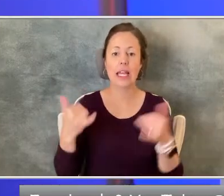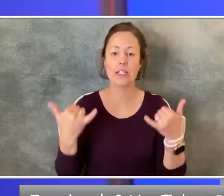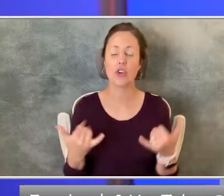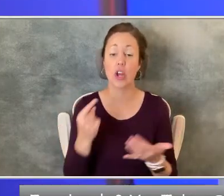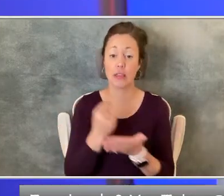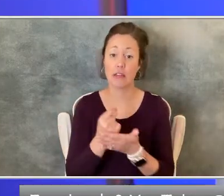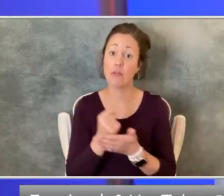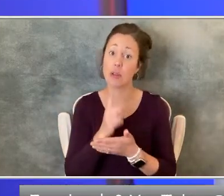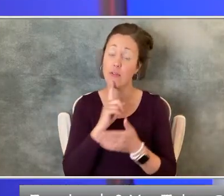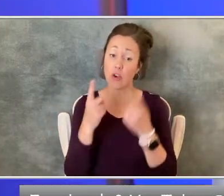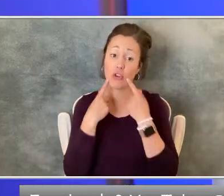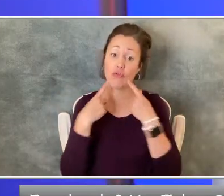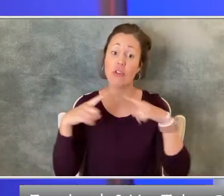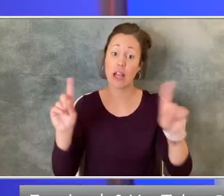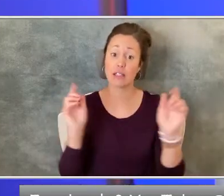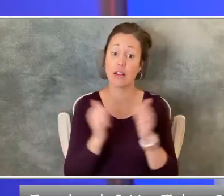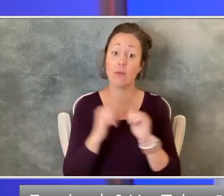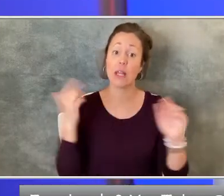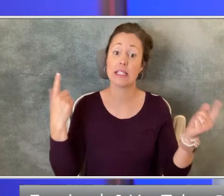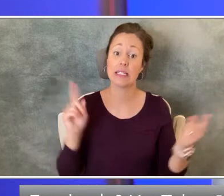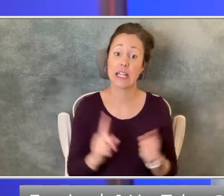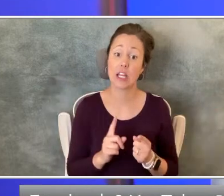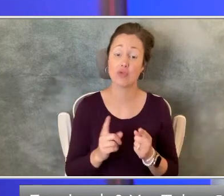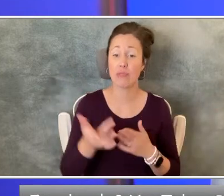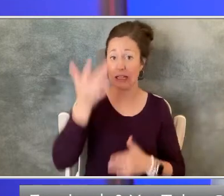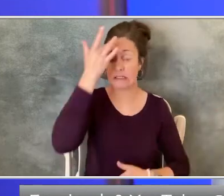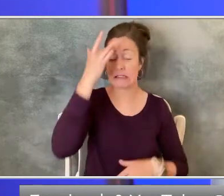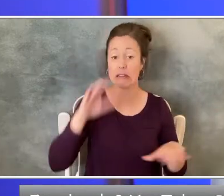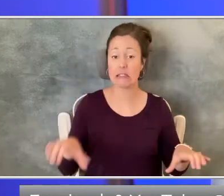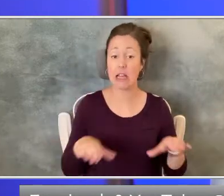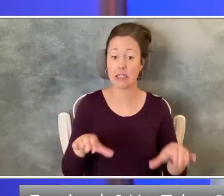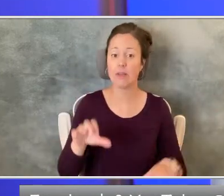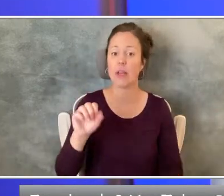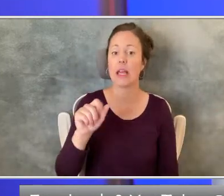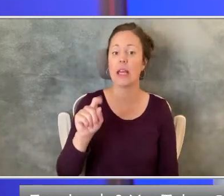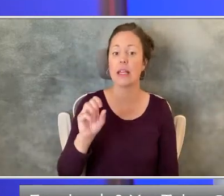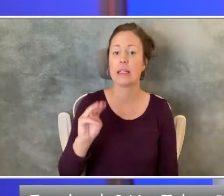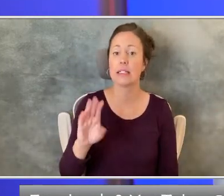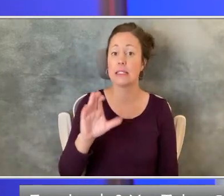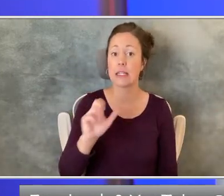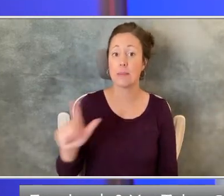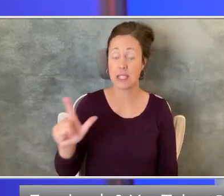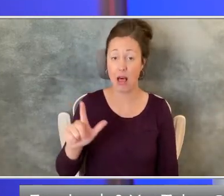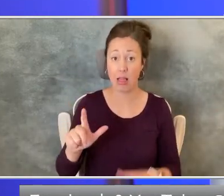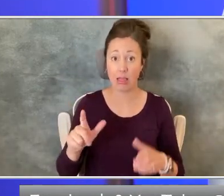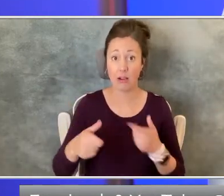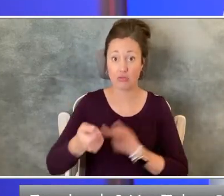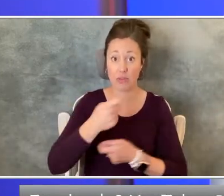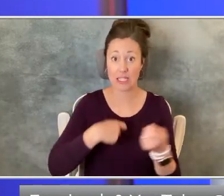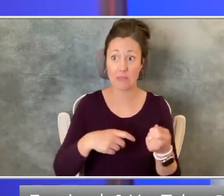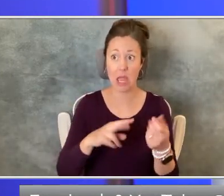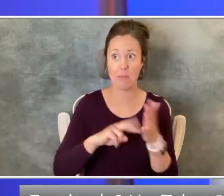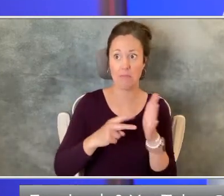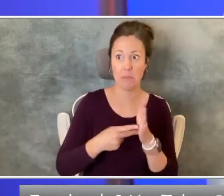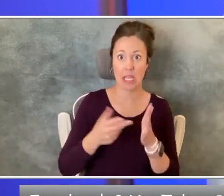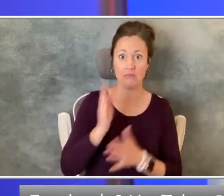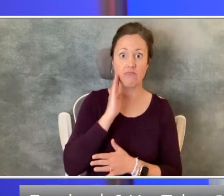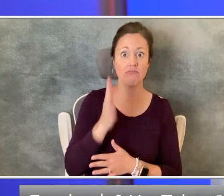in decreasing the disease activity. Stem cell transplant has a reasonable chance of getting him into complete remission, and in the